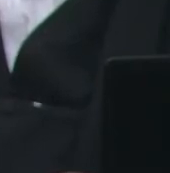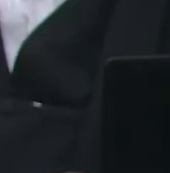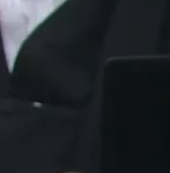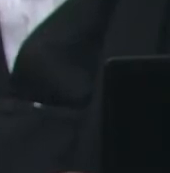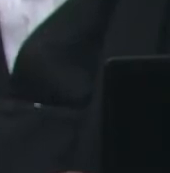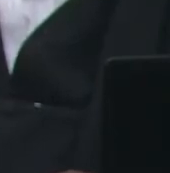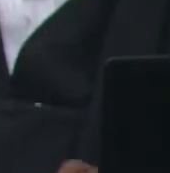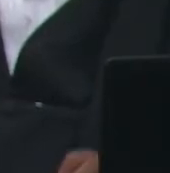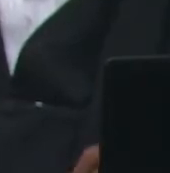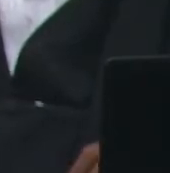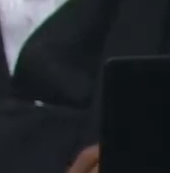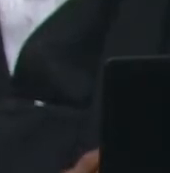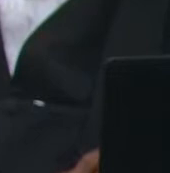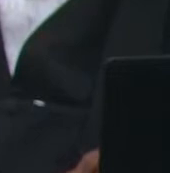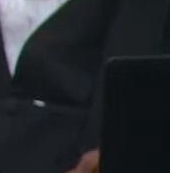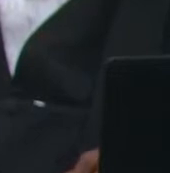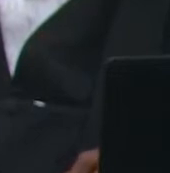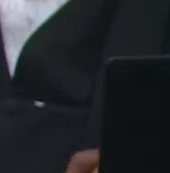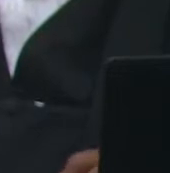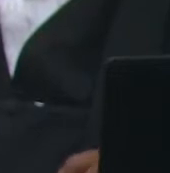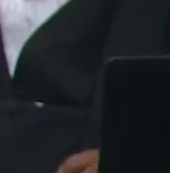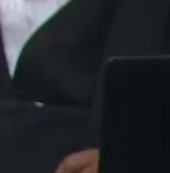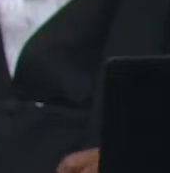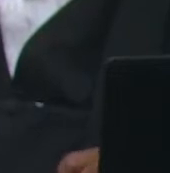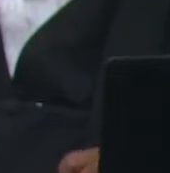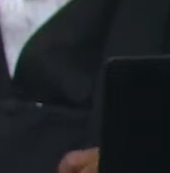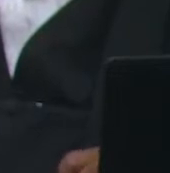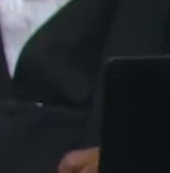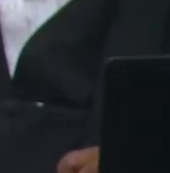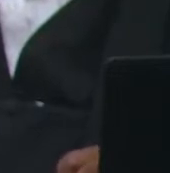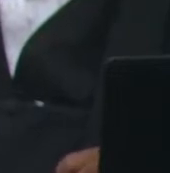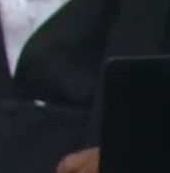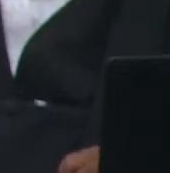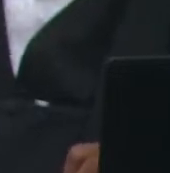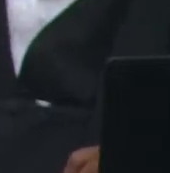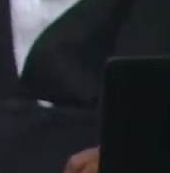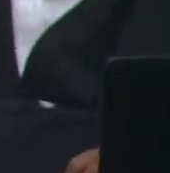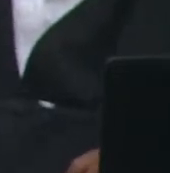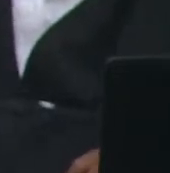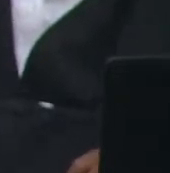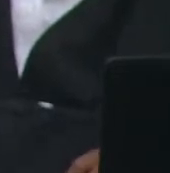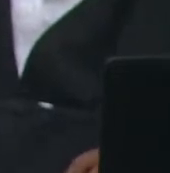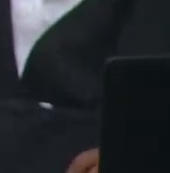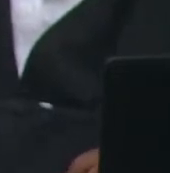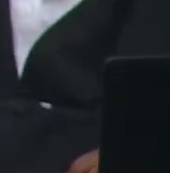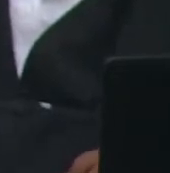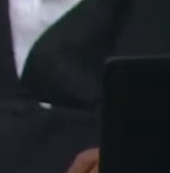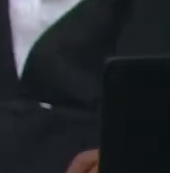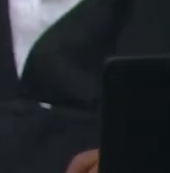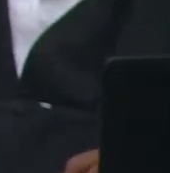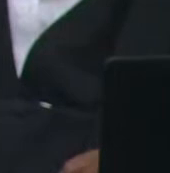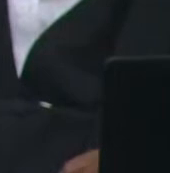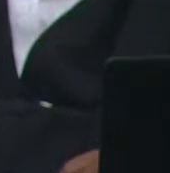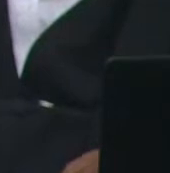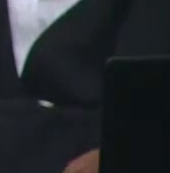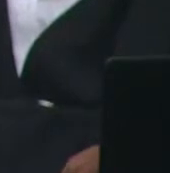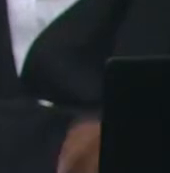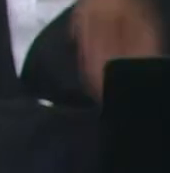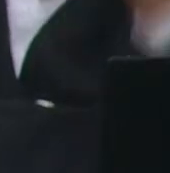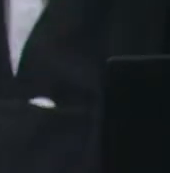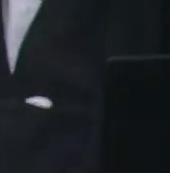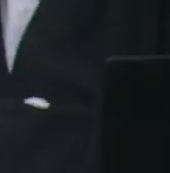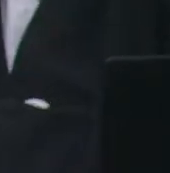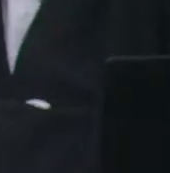to trade as well. We have found that when people are connected, they are then able